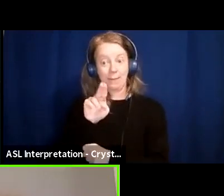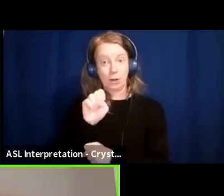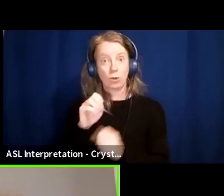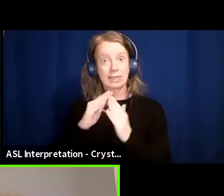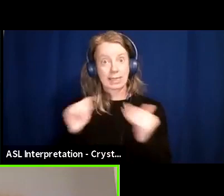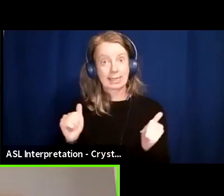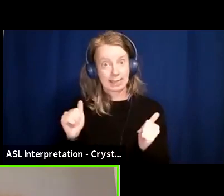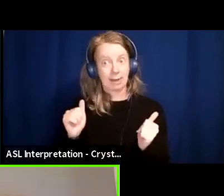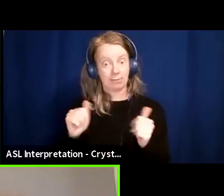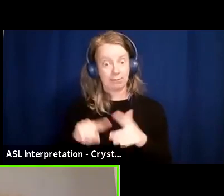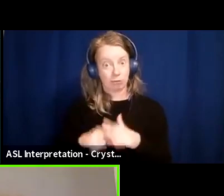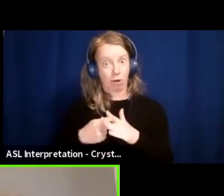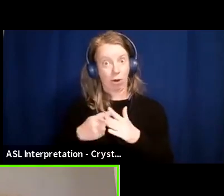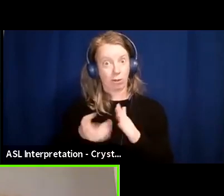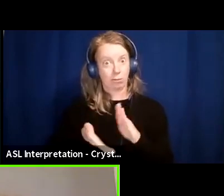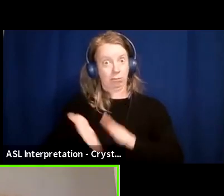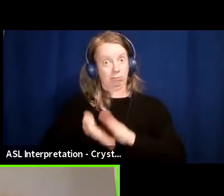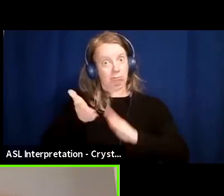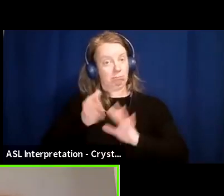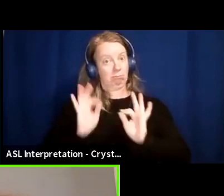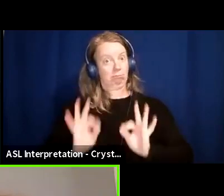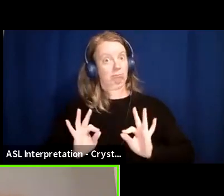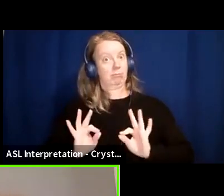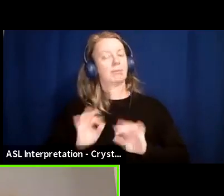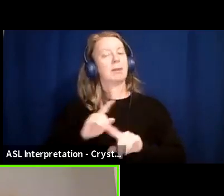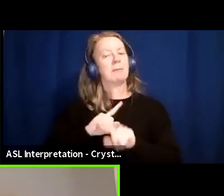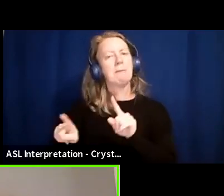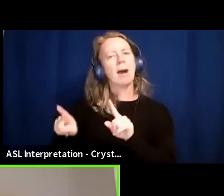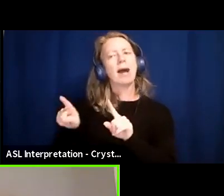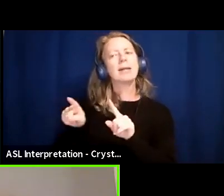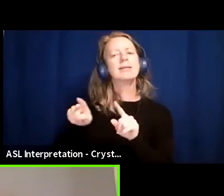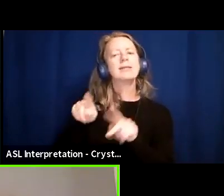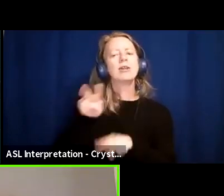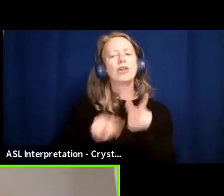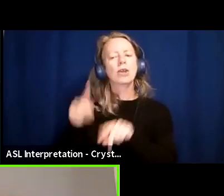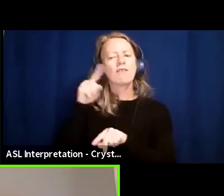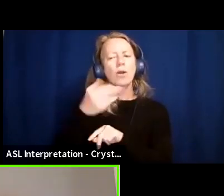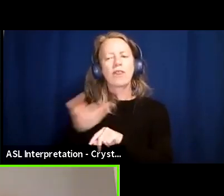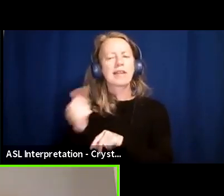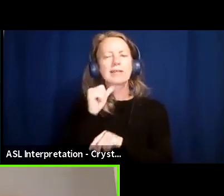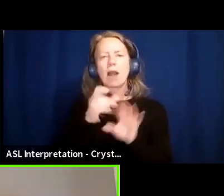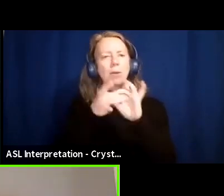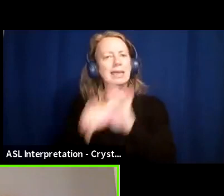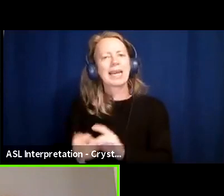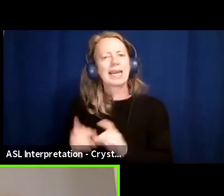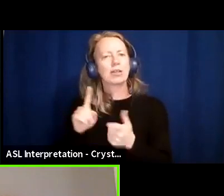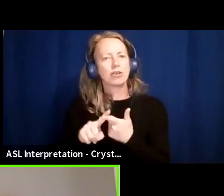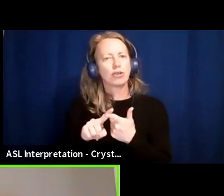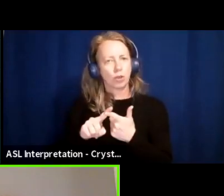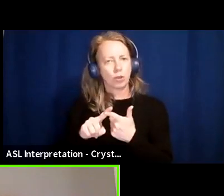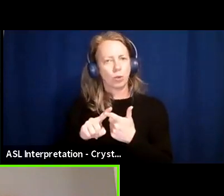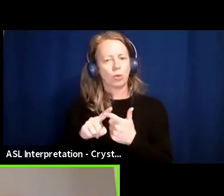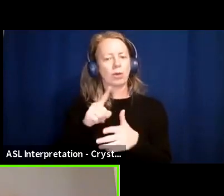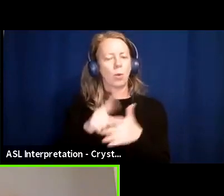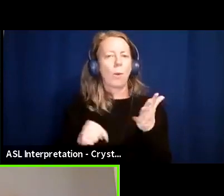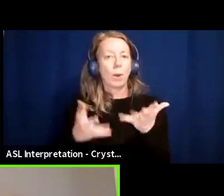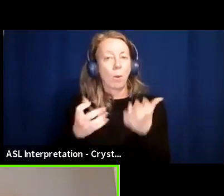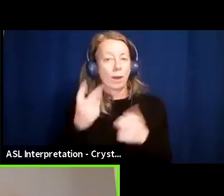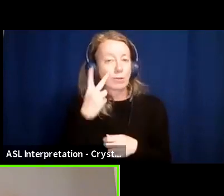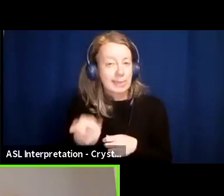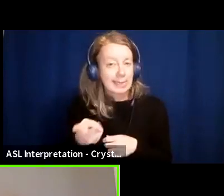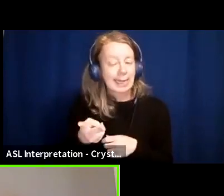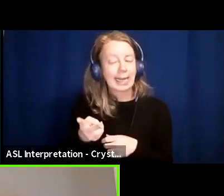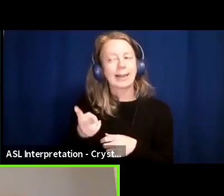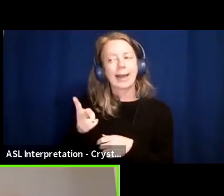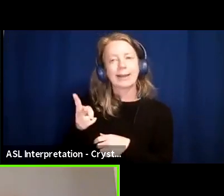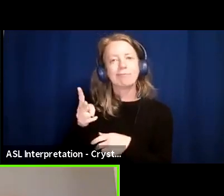weren't related, to the immune response. They look for allergic reactions and things like that.